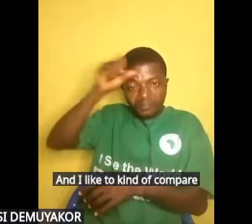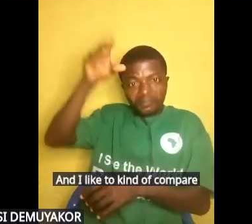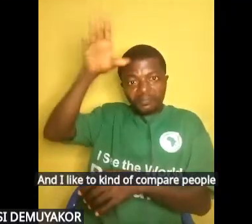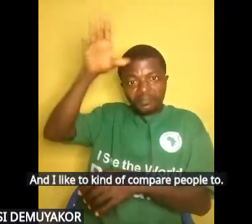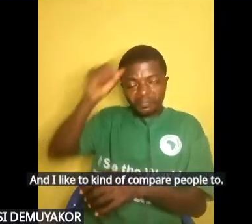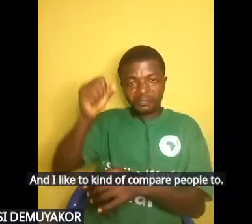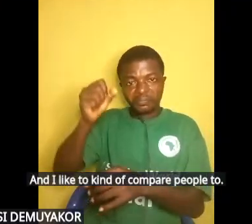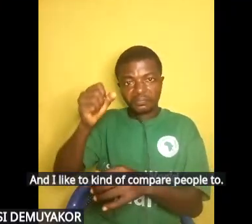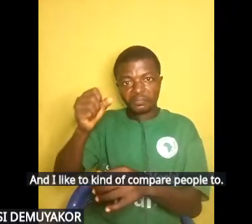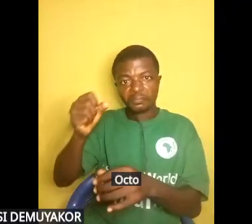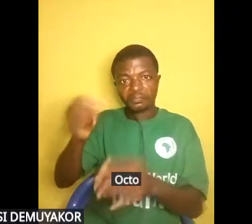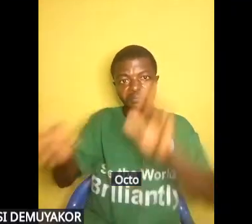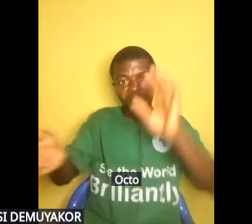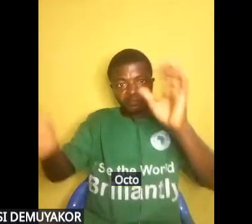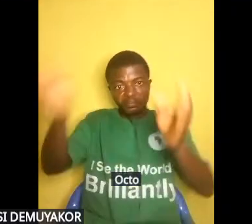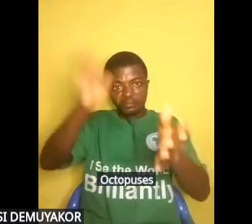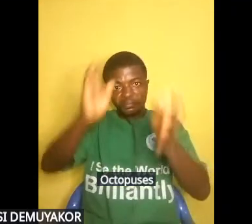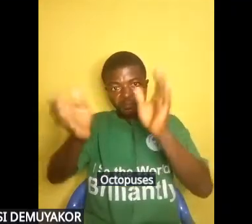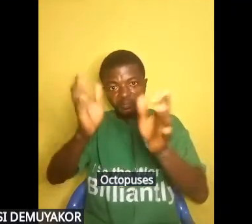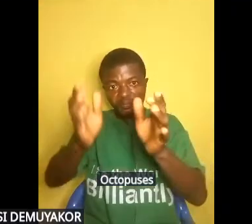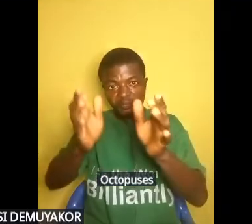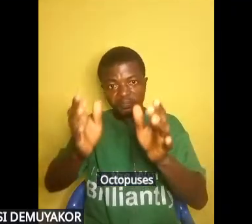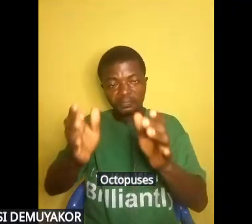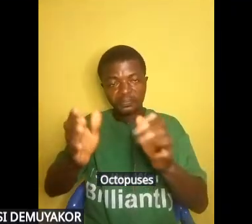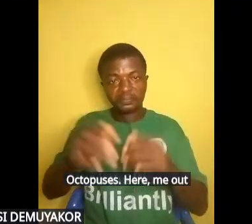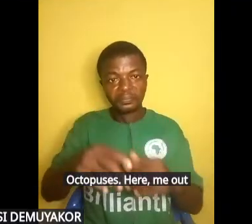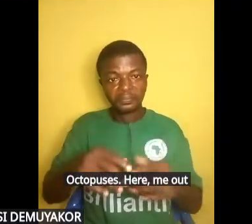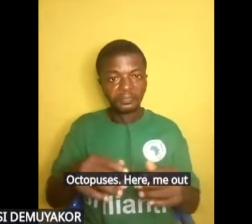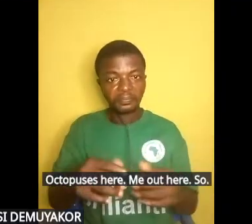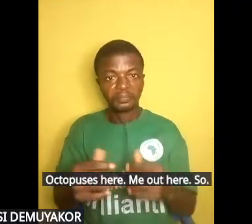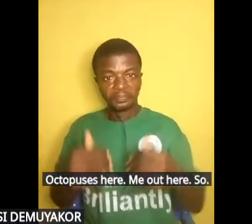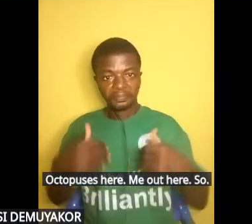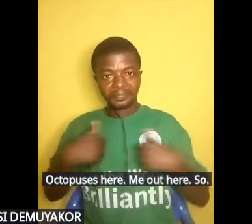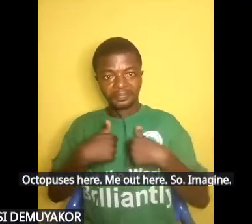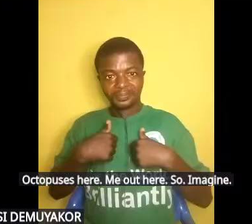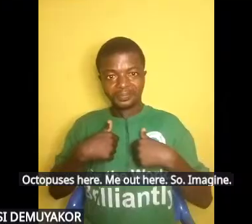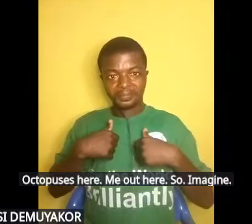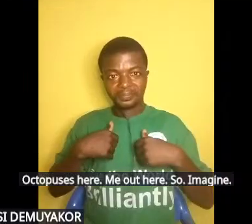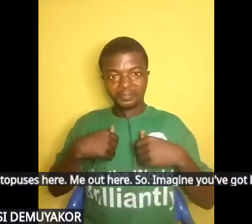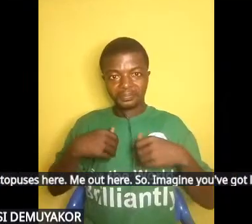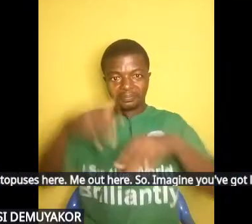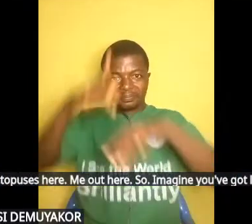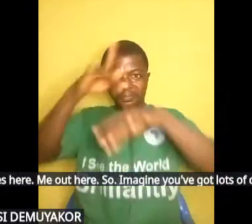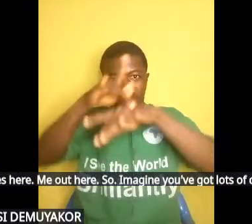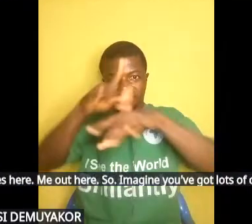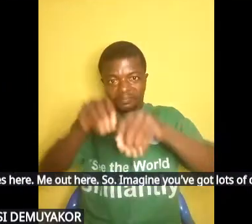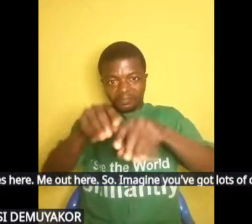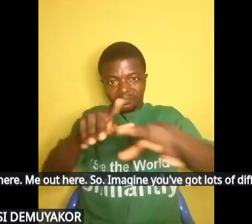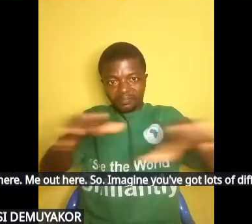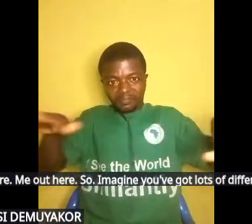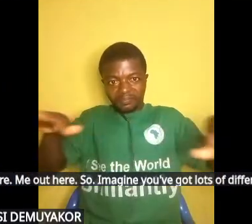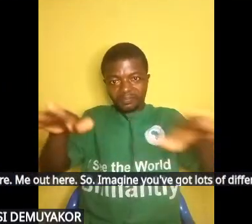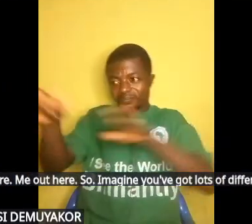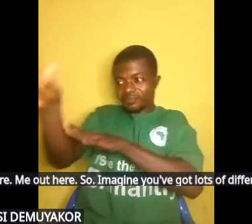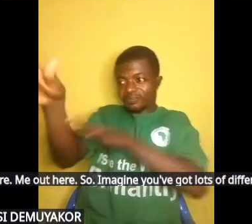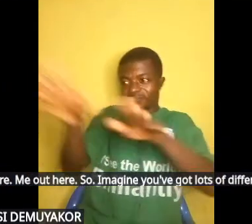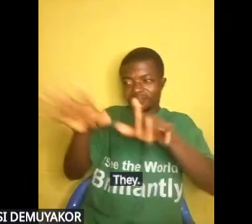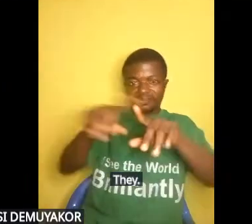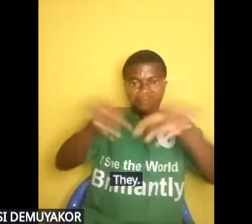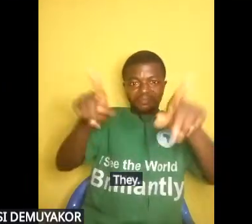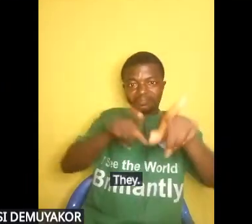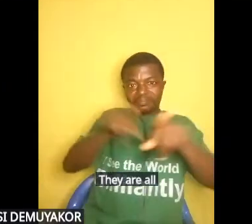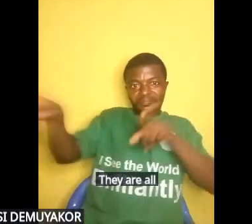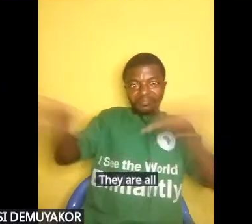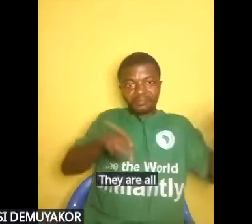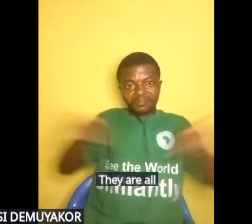to octopuses. Hear me out here. So imagine you've got like lots of different arms and they are all